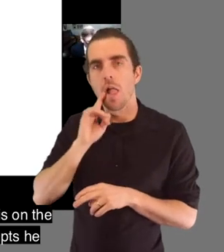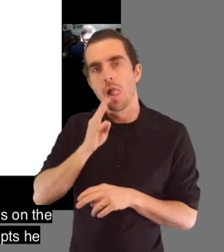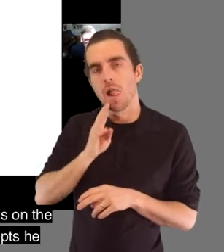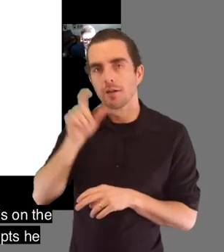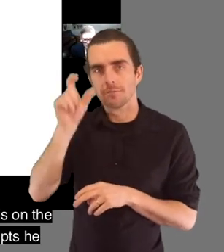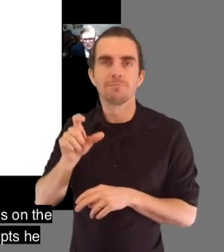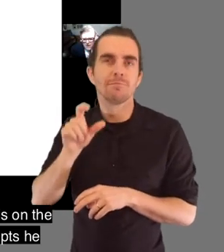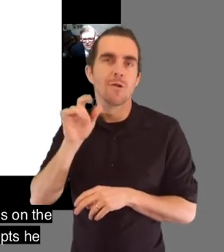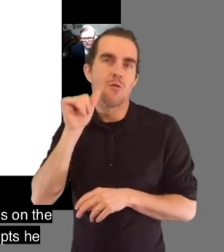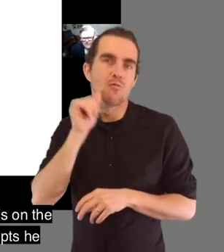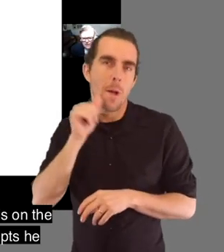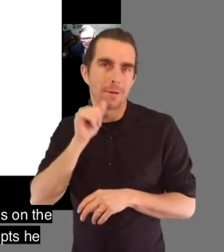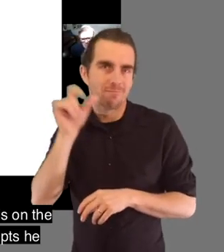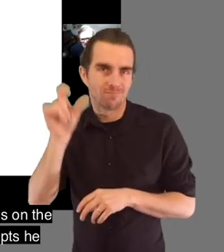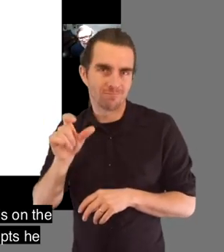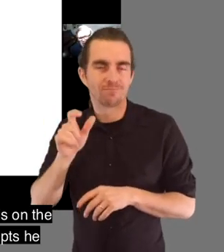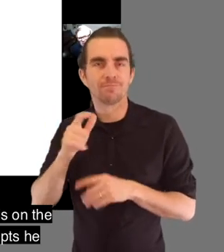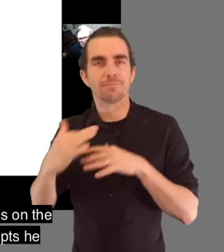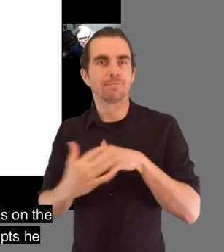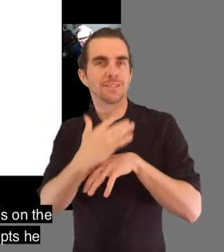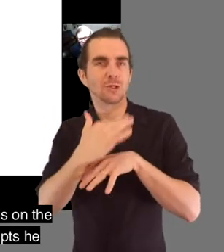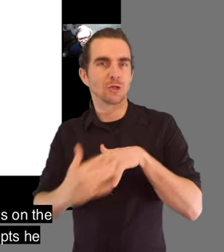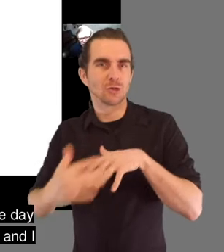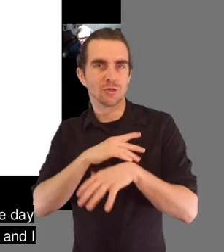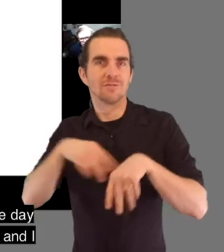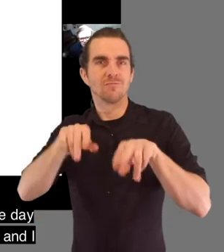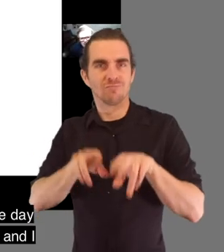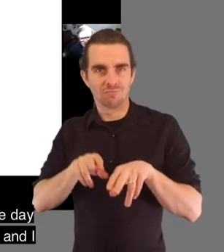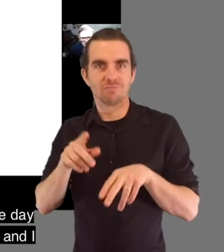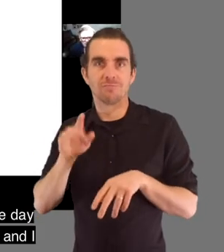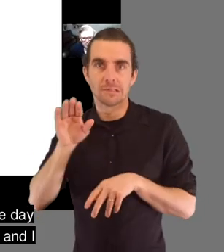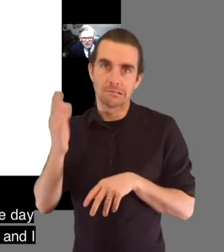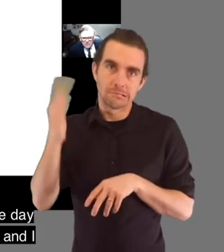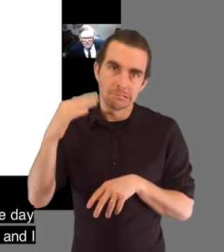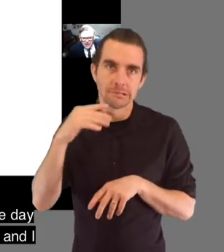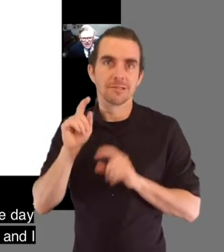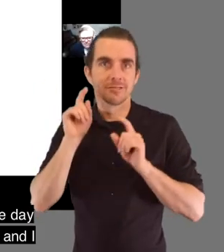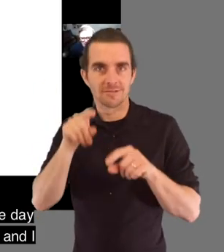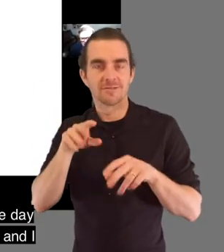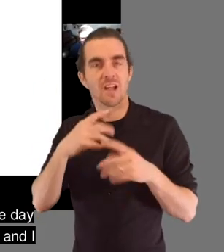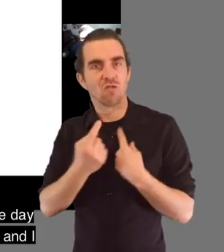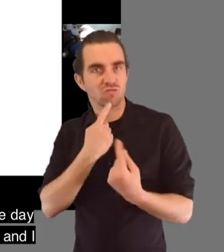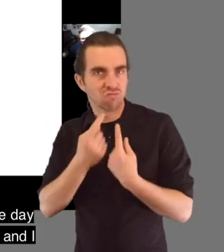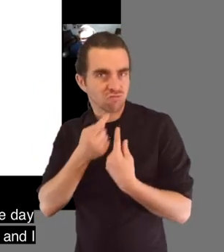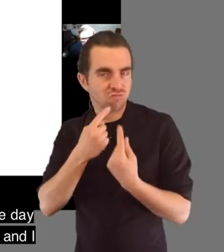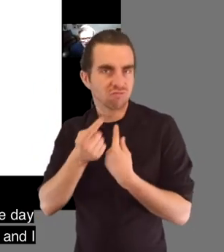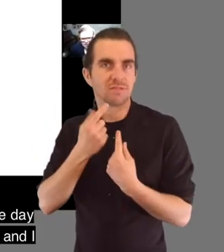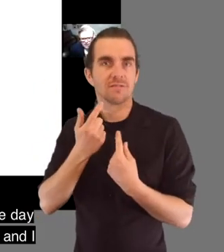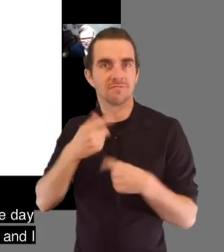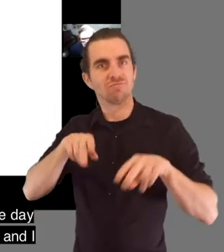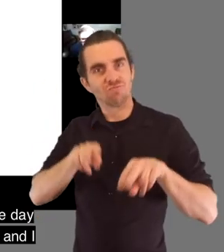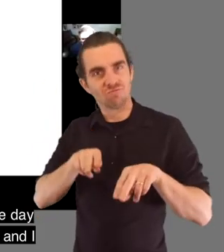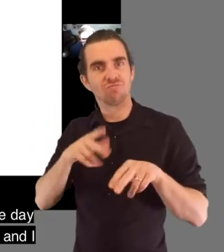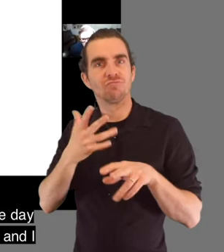who he's on the beach with now. He's, after many attempts, he's got her to take him out for the day, and they're having